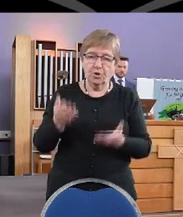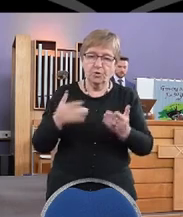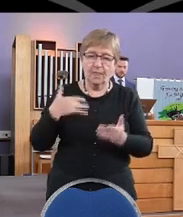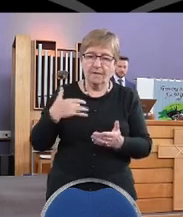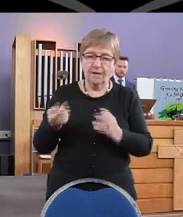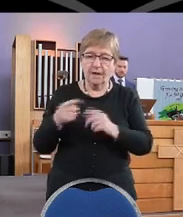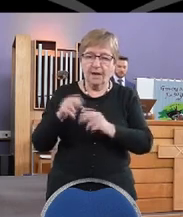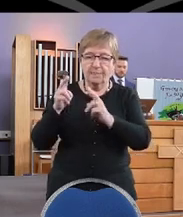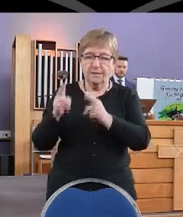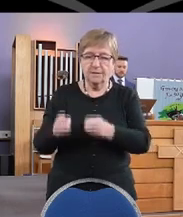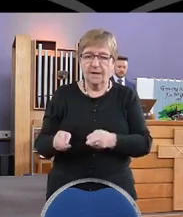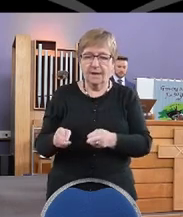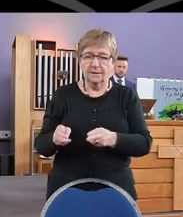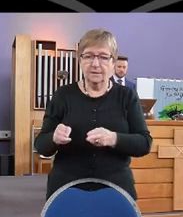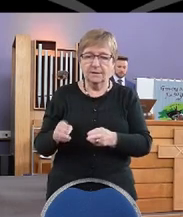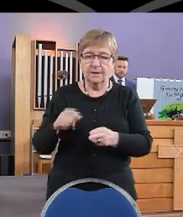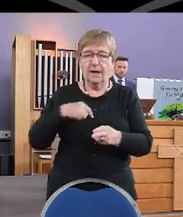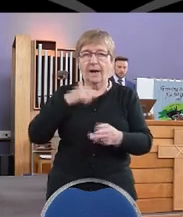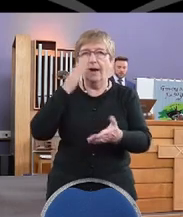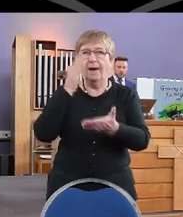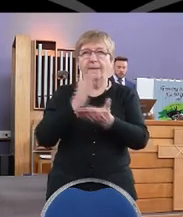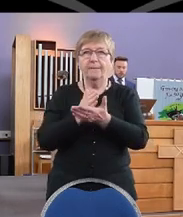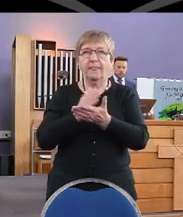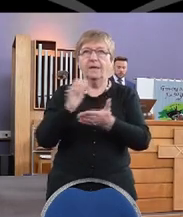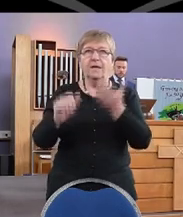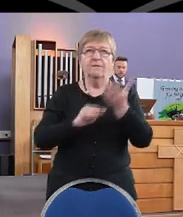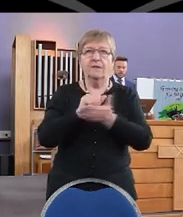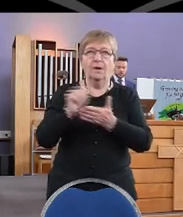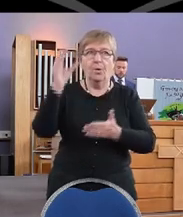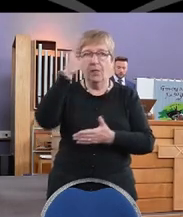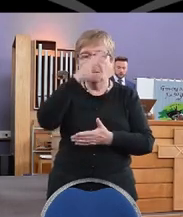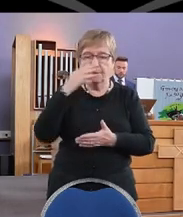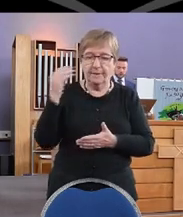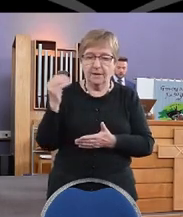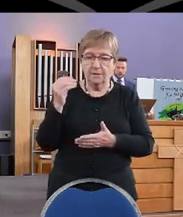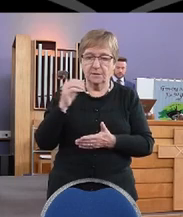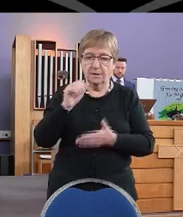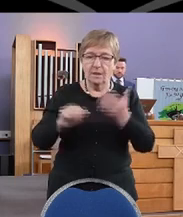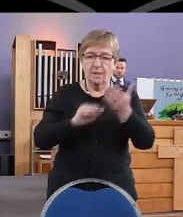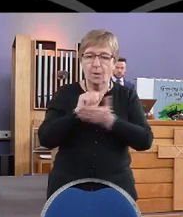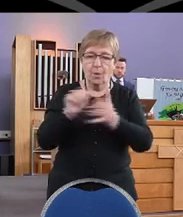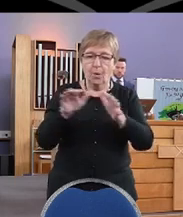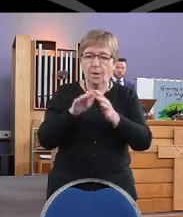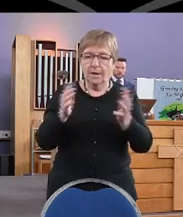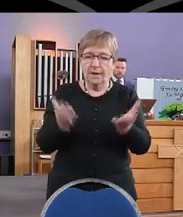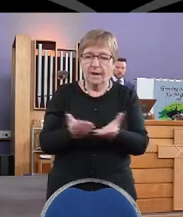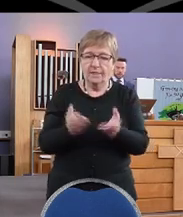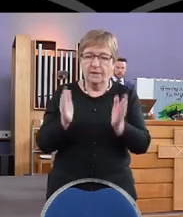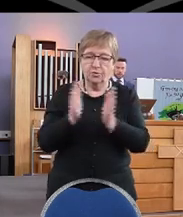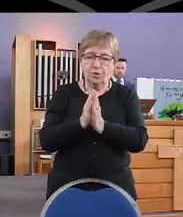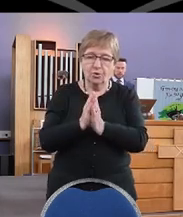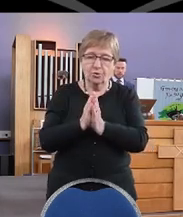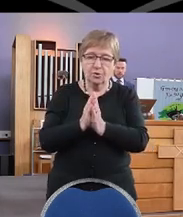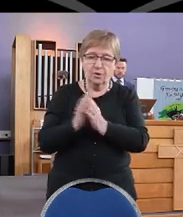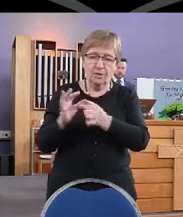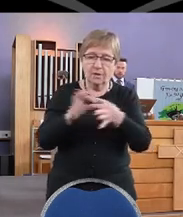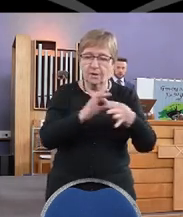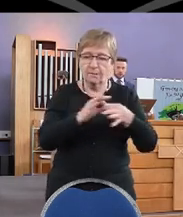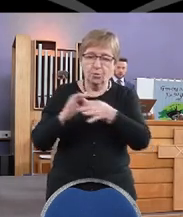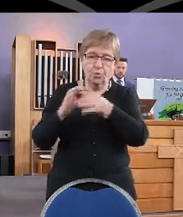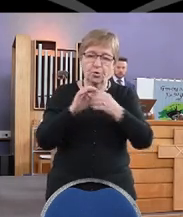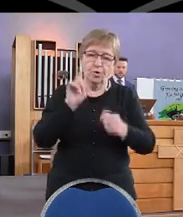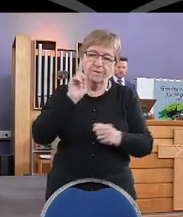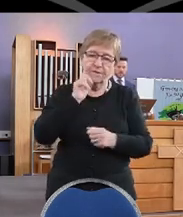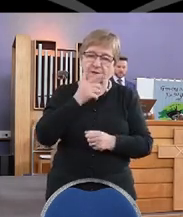to judge the living and the dead. I believe in the Holy Spirit, the Holy Catholic Church,